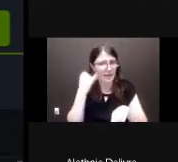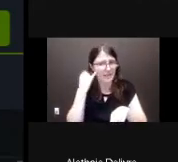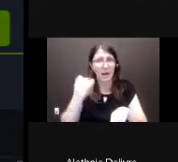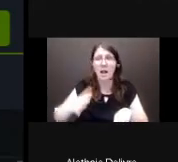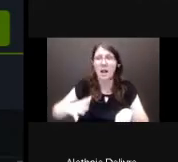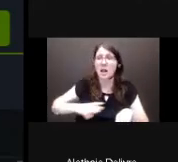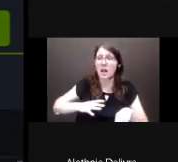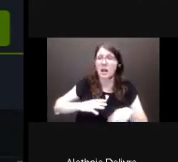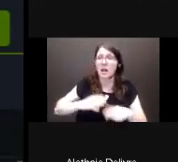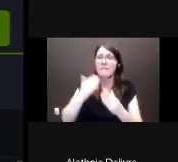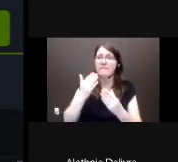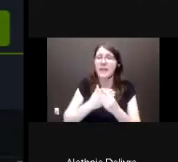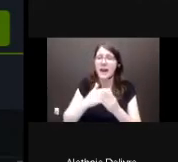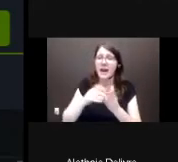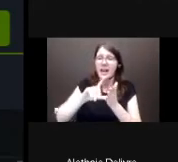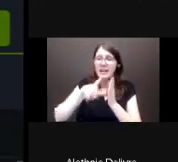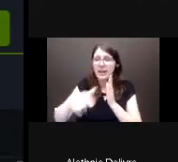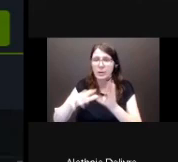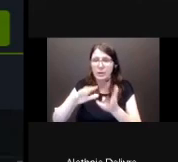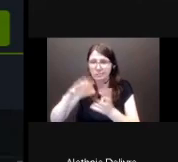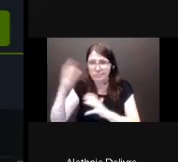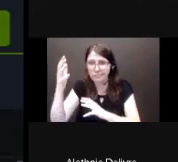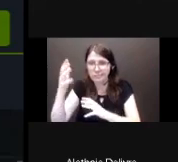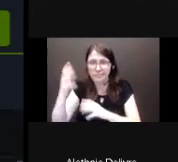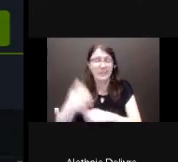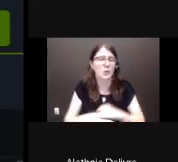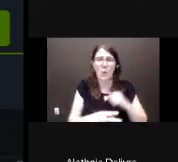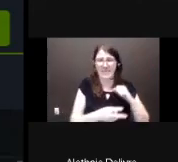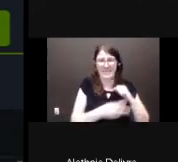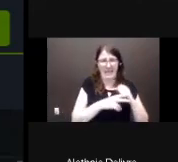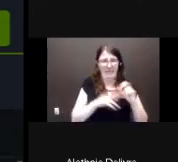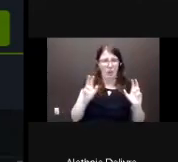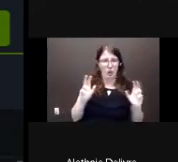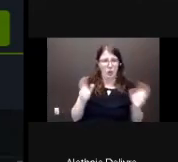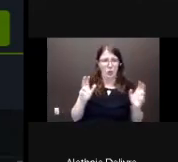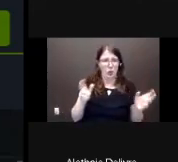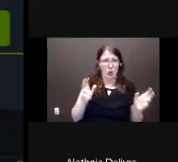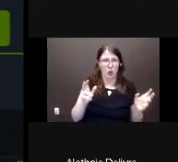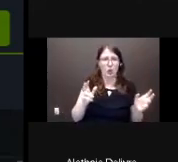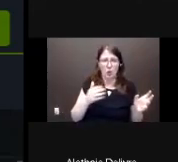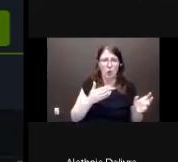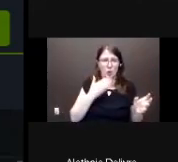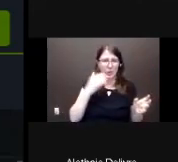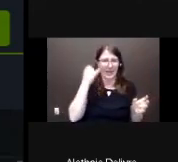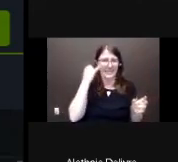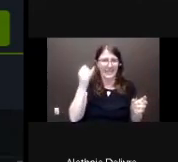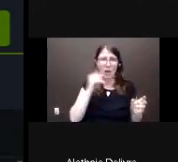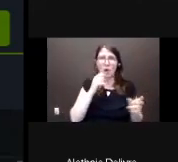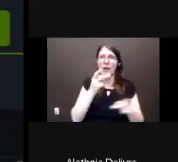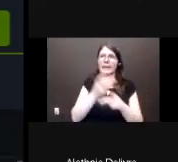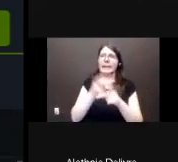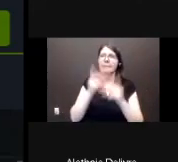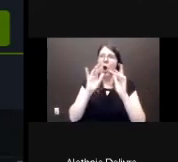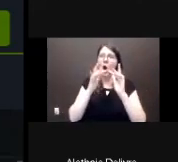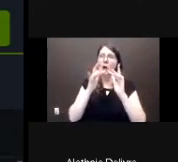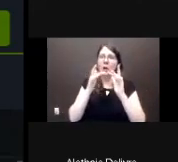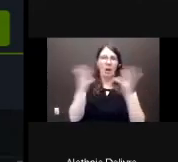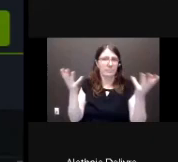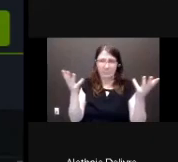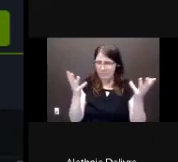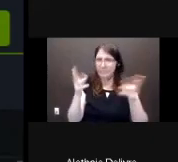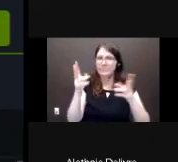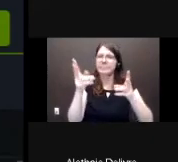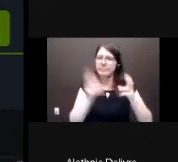change something. So you want to save this video in your file computer somewhere. And once you're ready, once you like the product over here, the video over